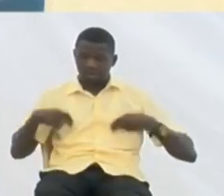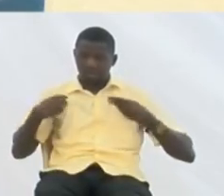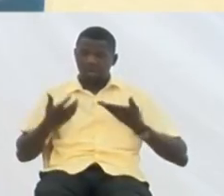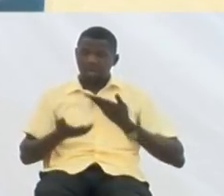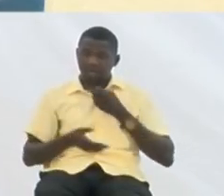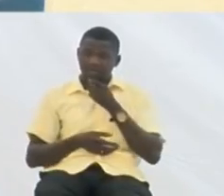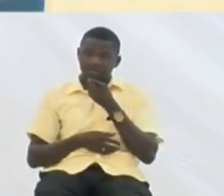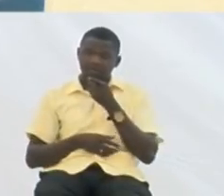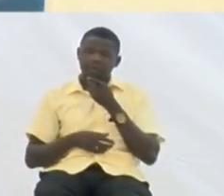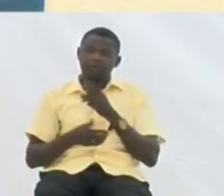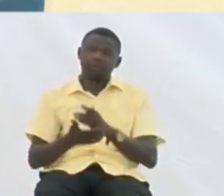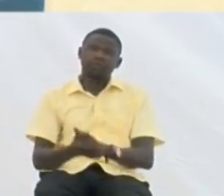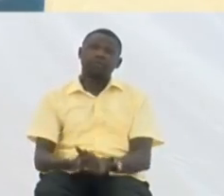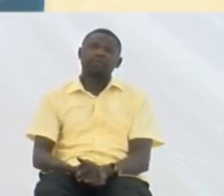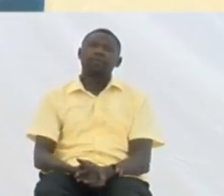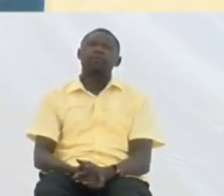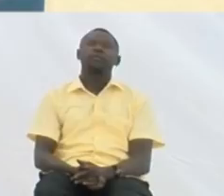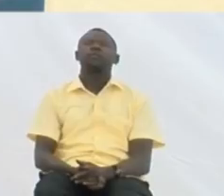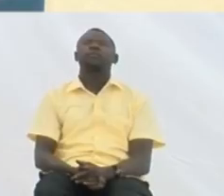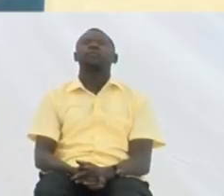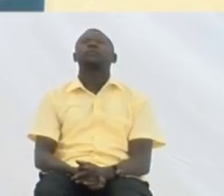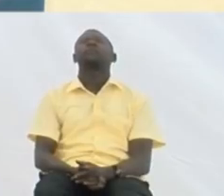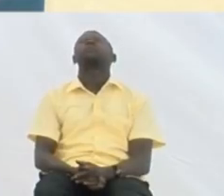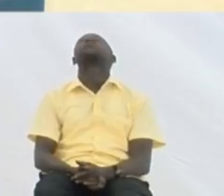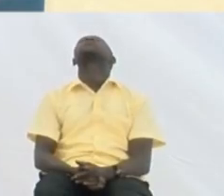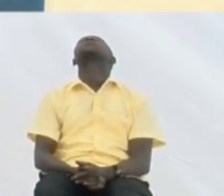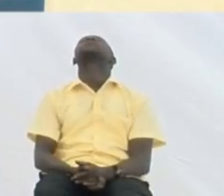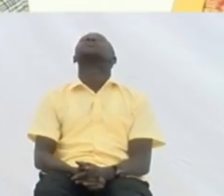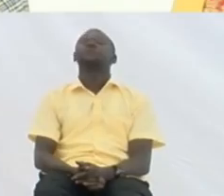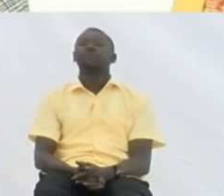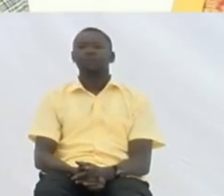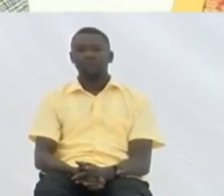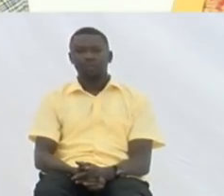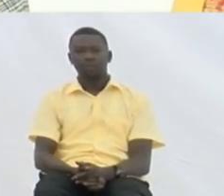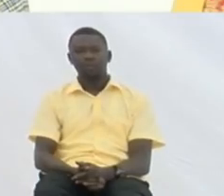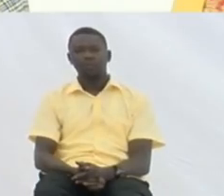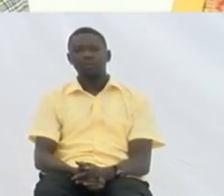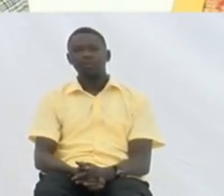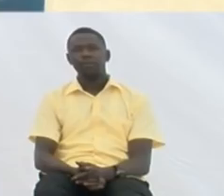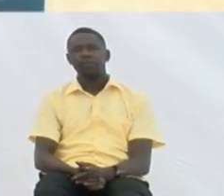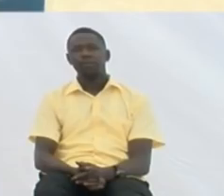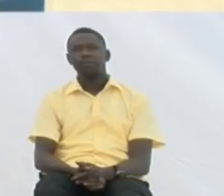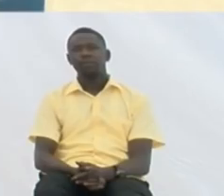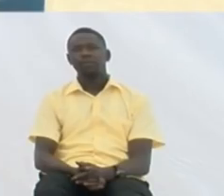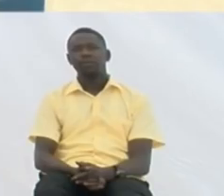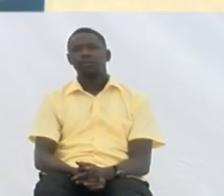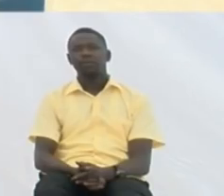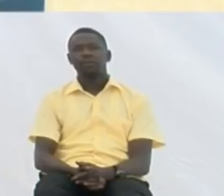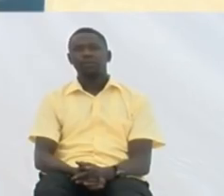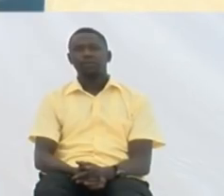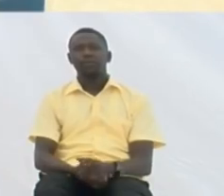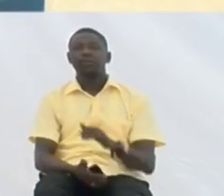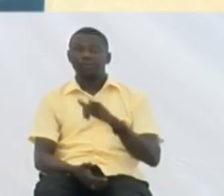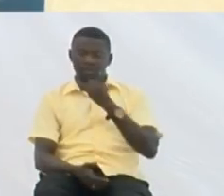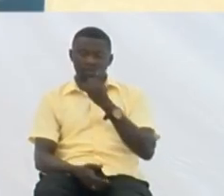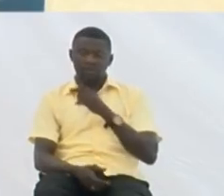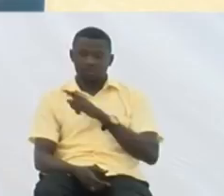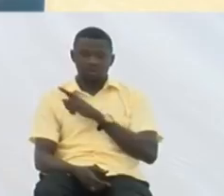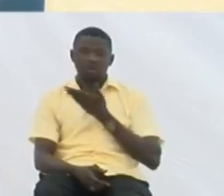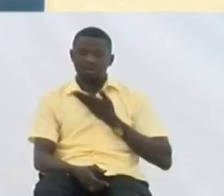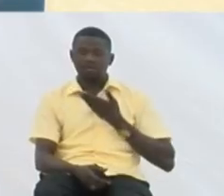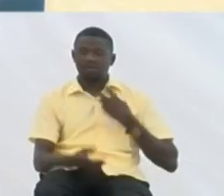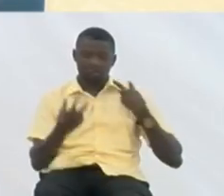la silang pura leta o boro ming hanim bila o feng kilungul wolle be dundi la ba on fo e urane ha awo feng le be dundi